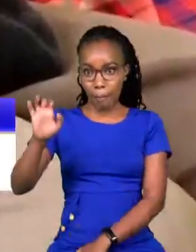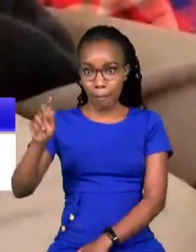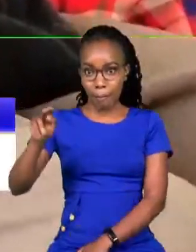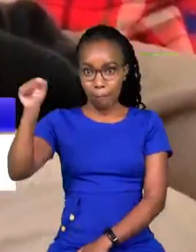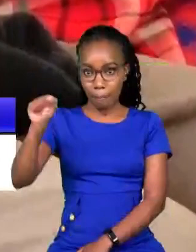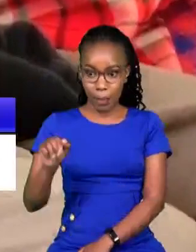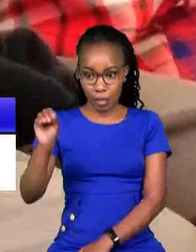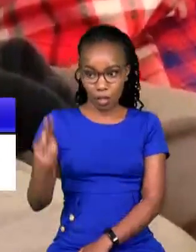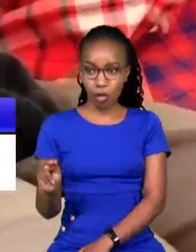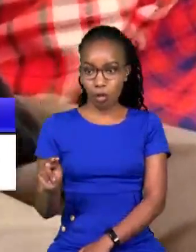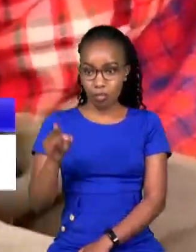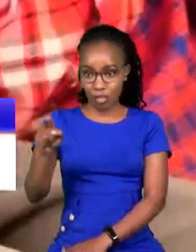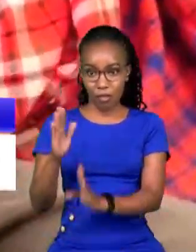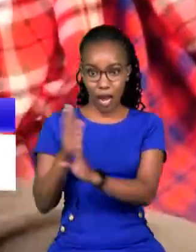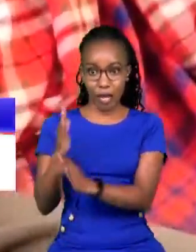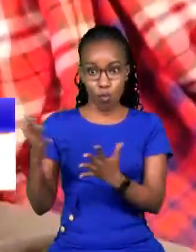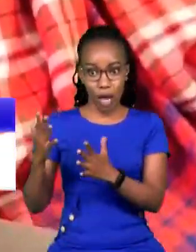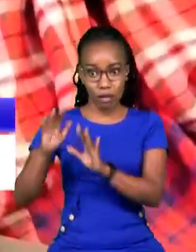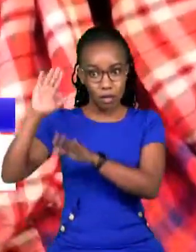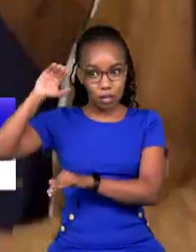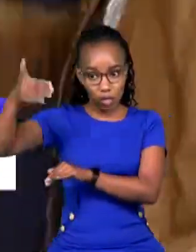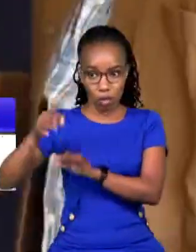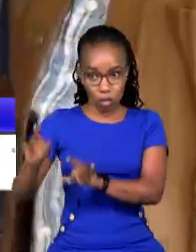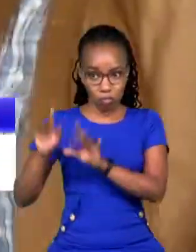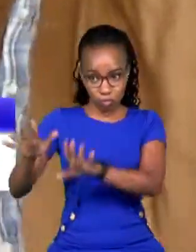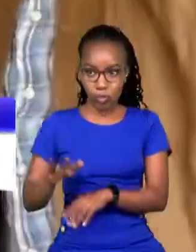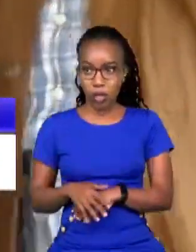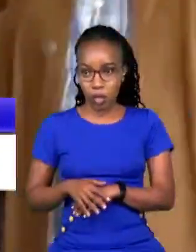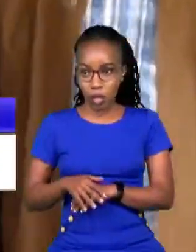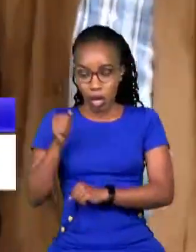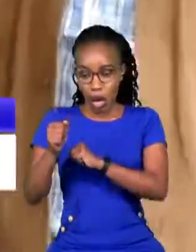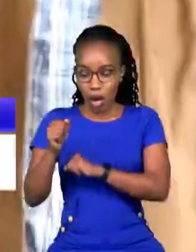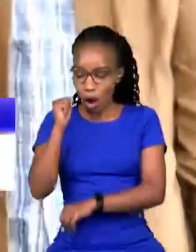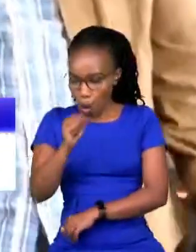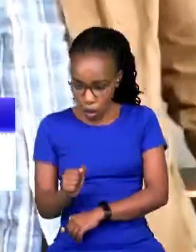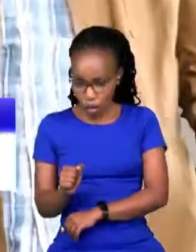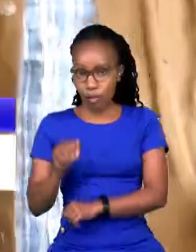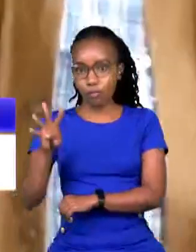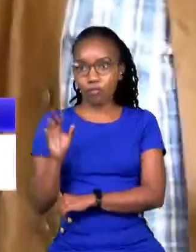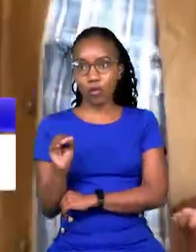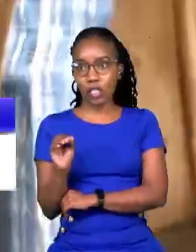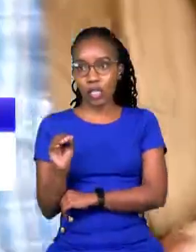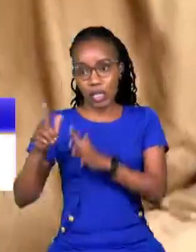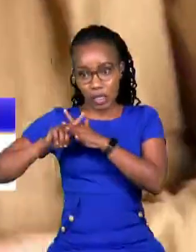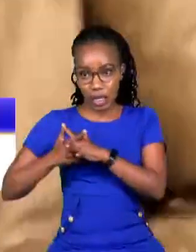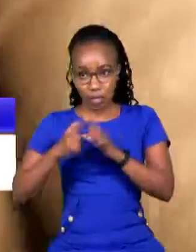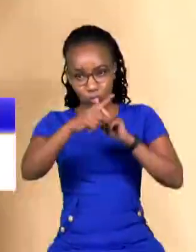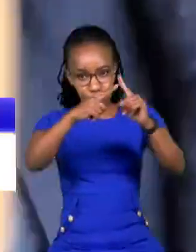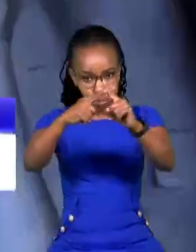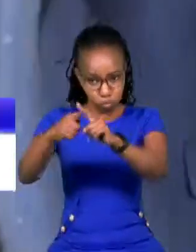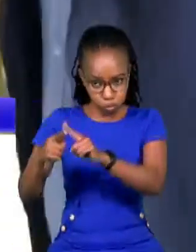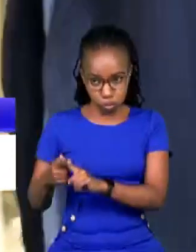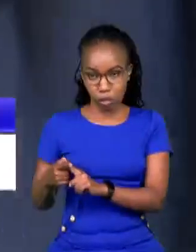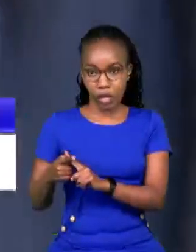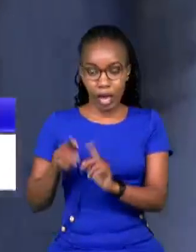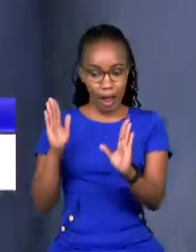Mongai, from his hideout in Kitengela town. The 40-year-old, who is believed to be the mastermind of the killings, is said to have gone into hiding in the area